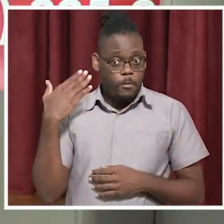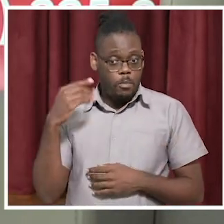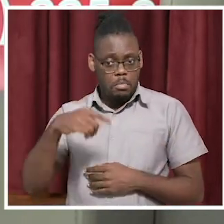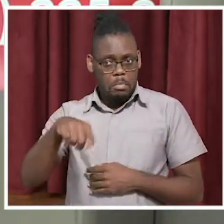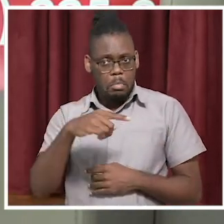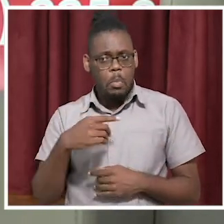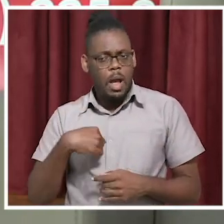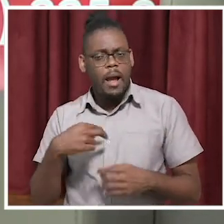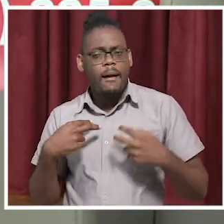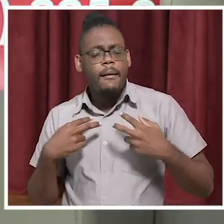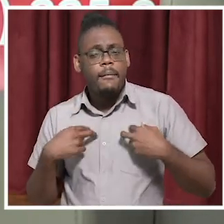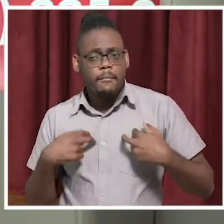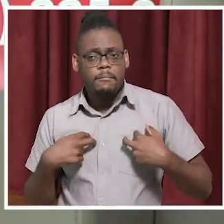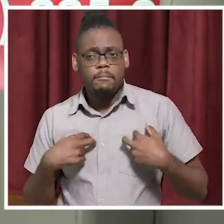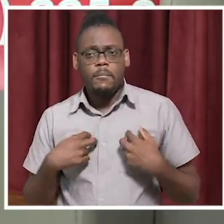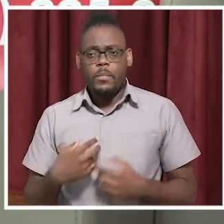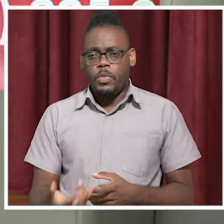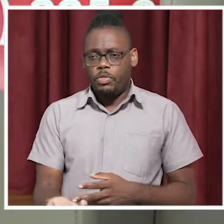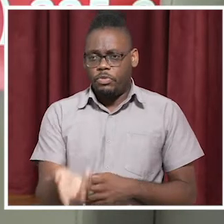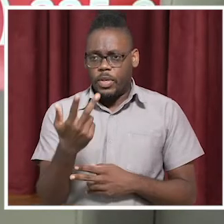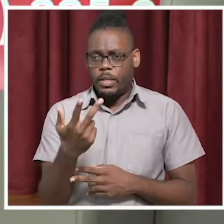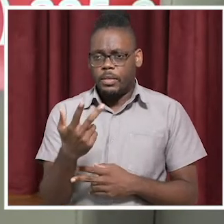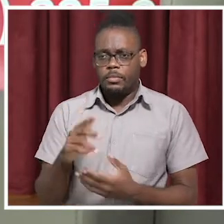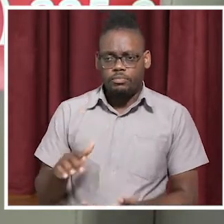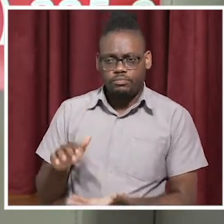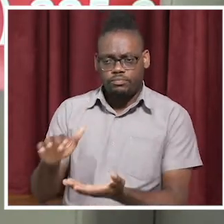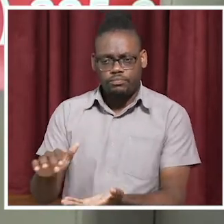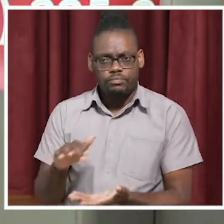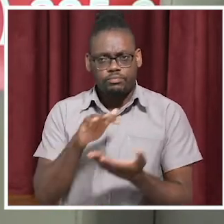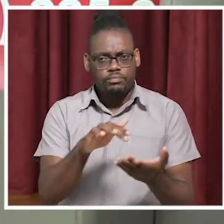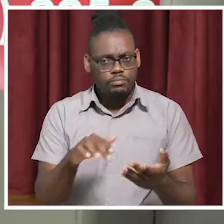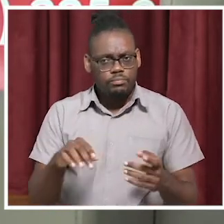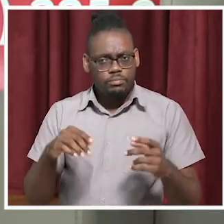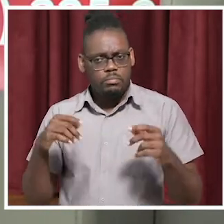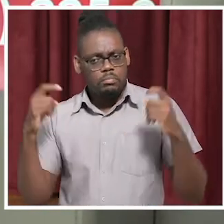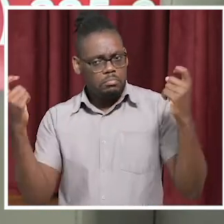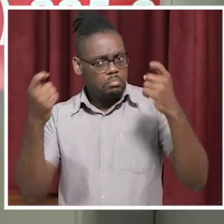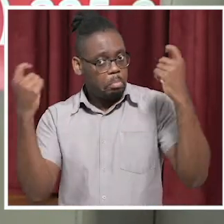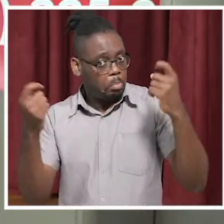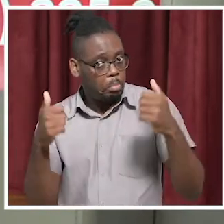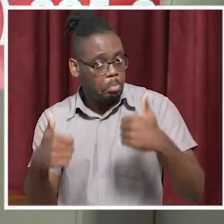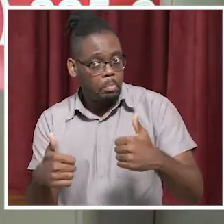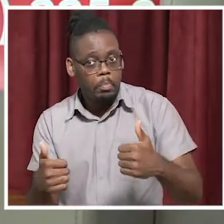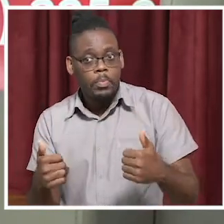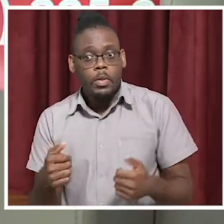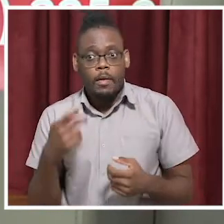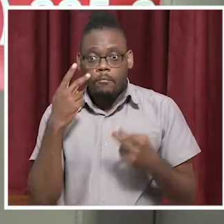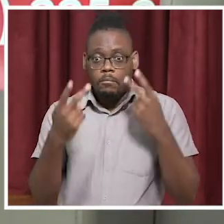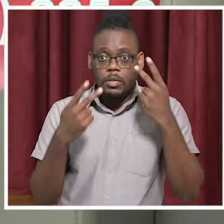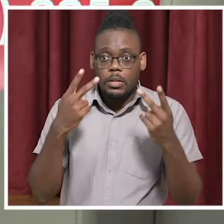was held at this venue, and we covered the Diego Martin area. We also made it across to La Hoqueta